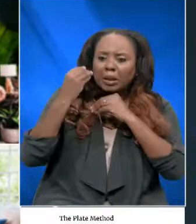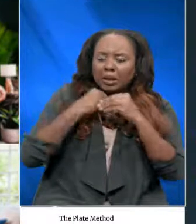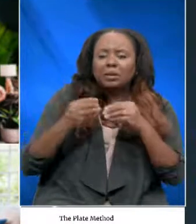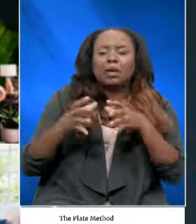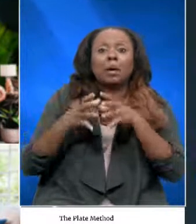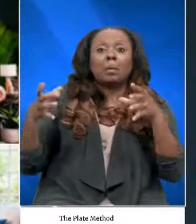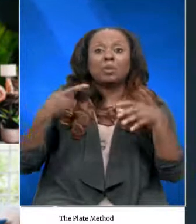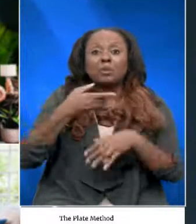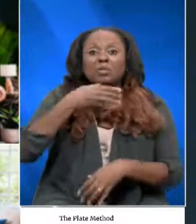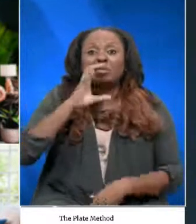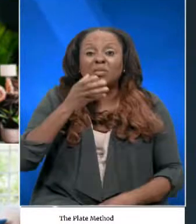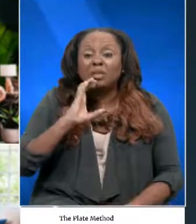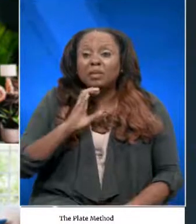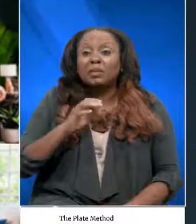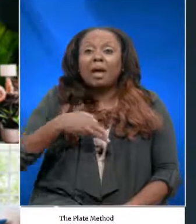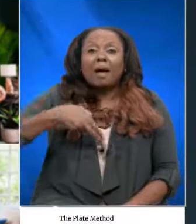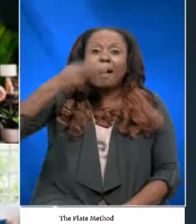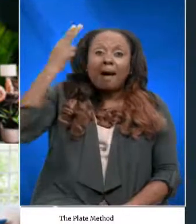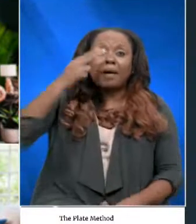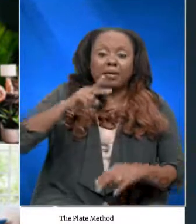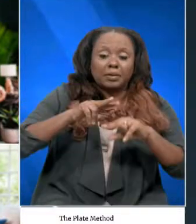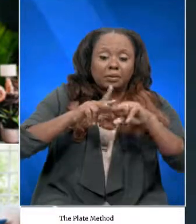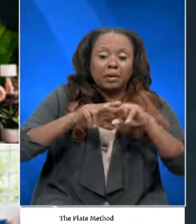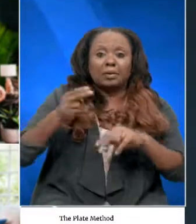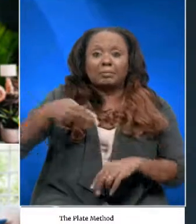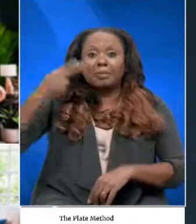in fat, and high in sodium.